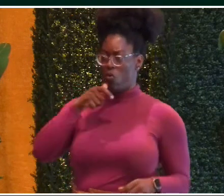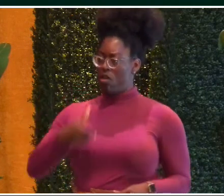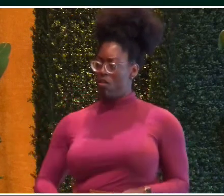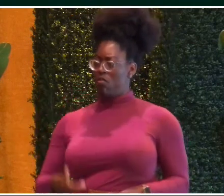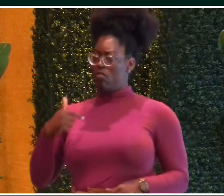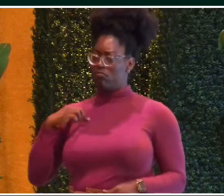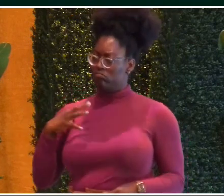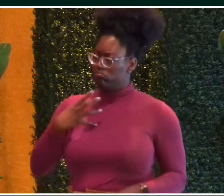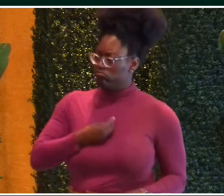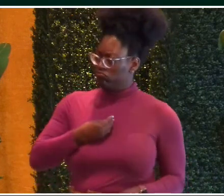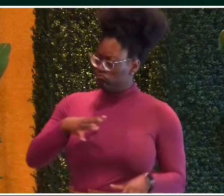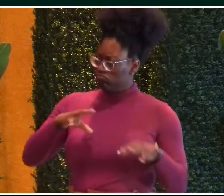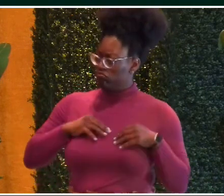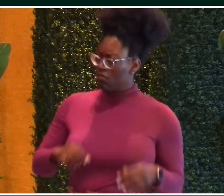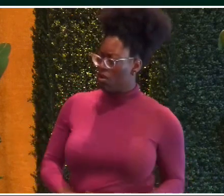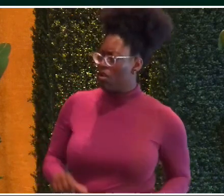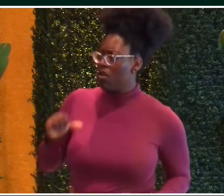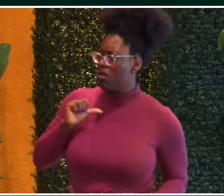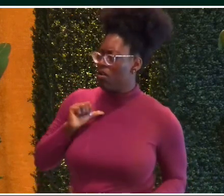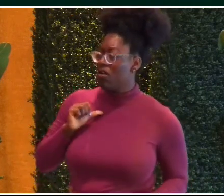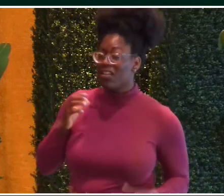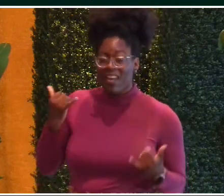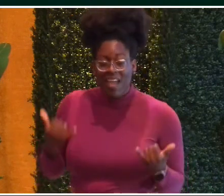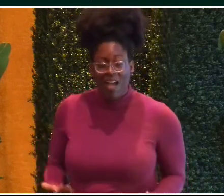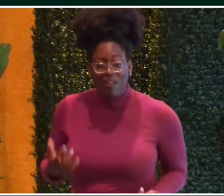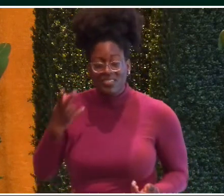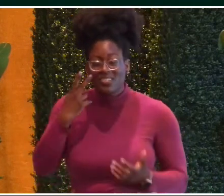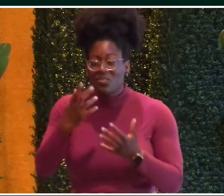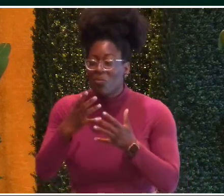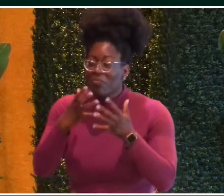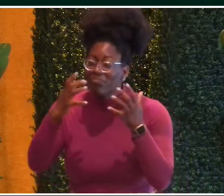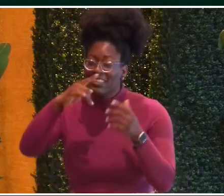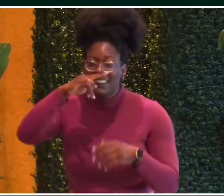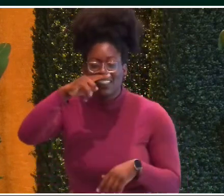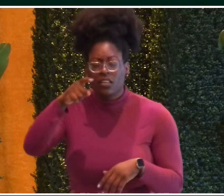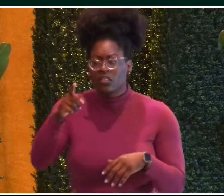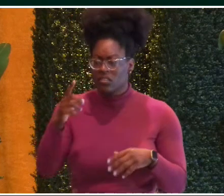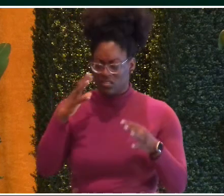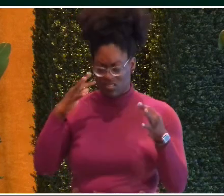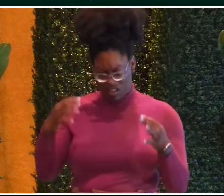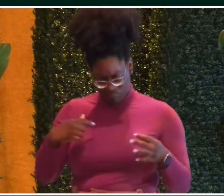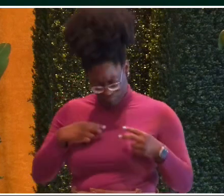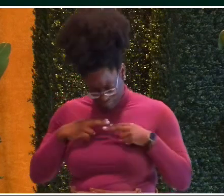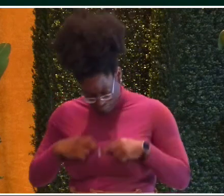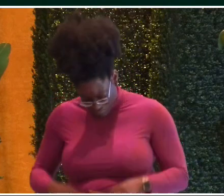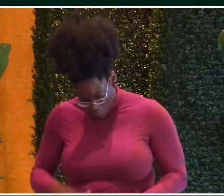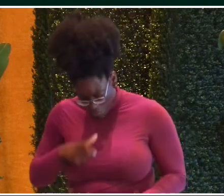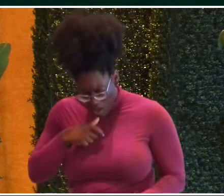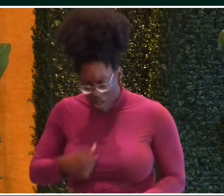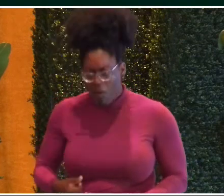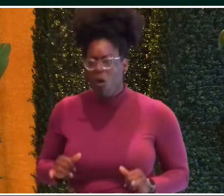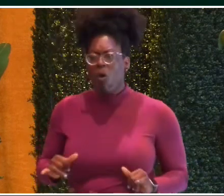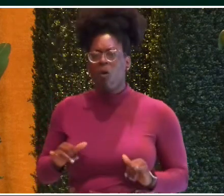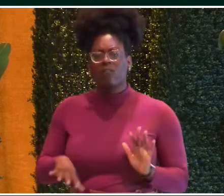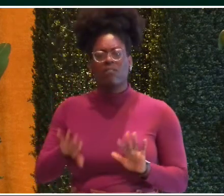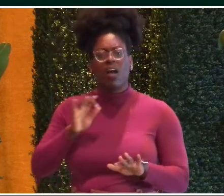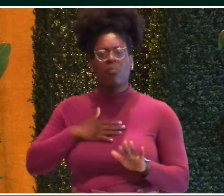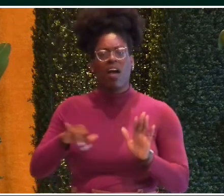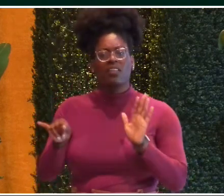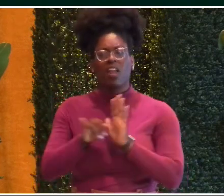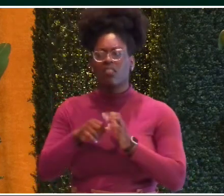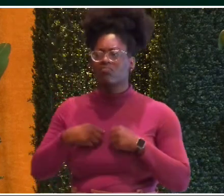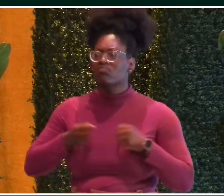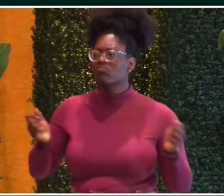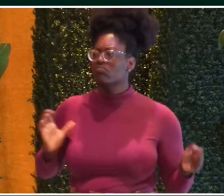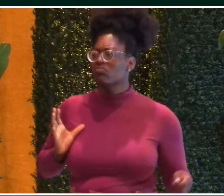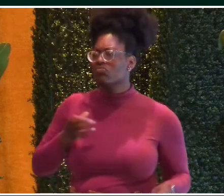glee. I'm so grateful, you know? That is a big thing. Disability justice. The people who brought that